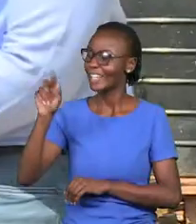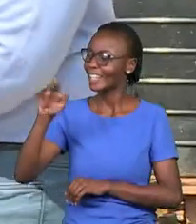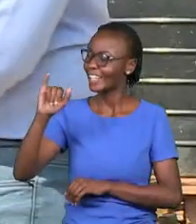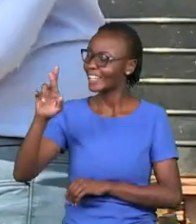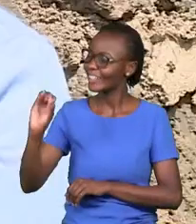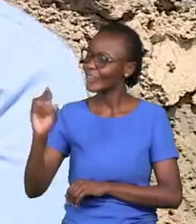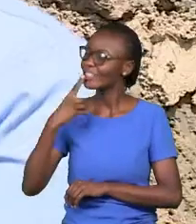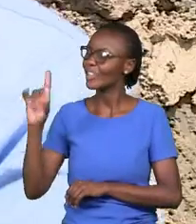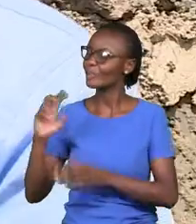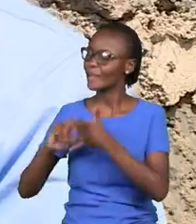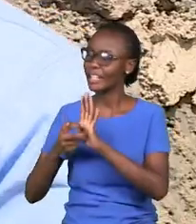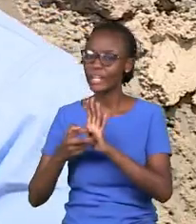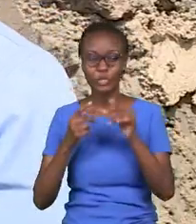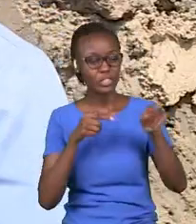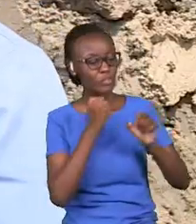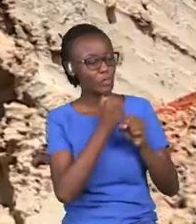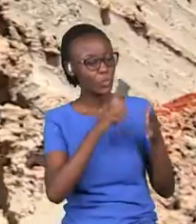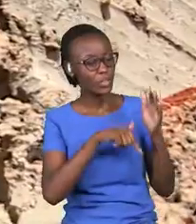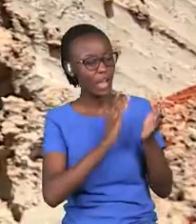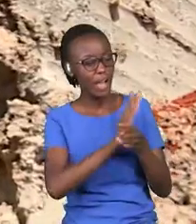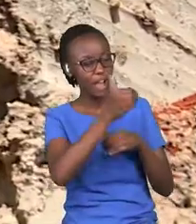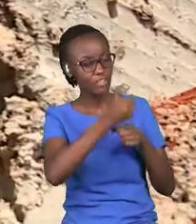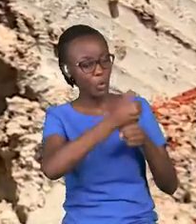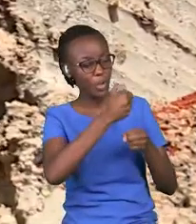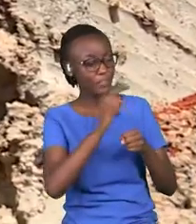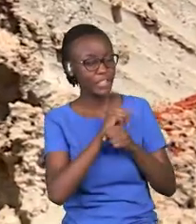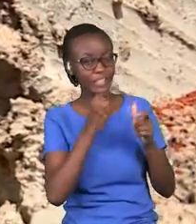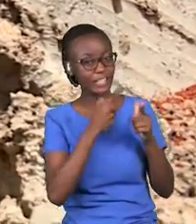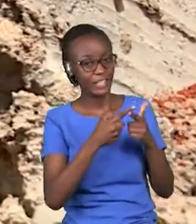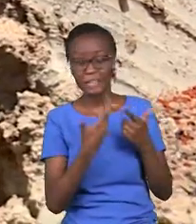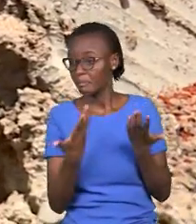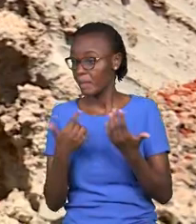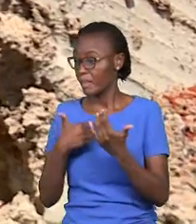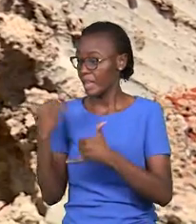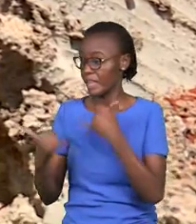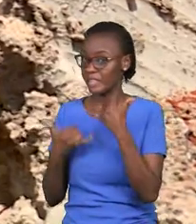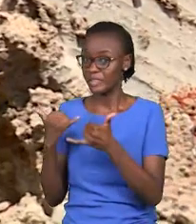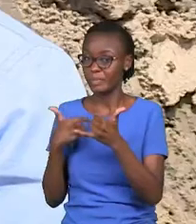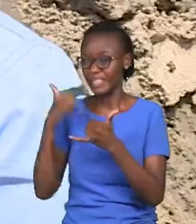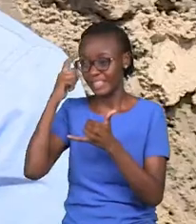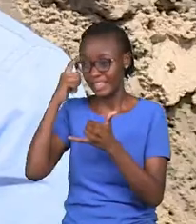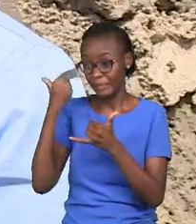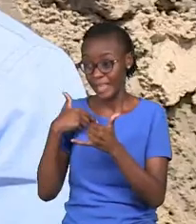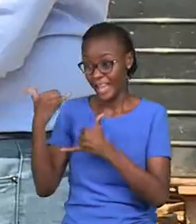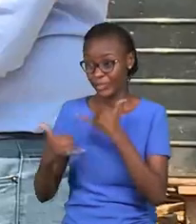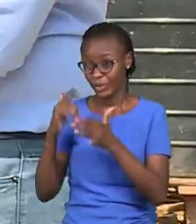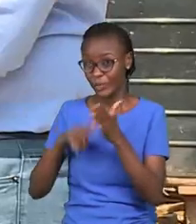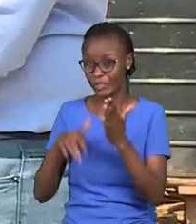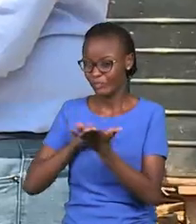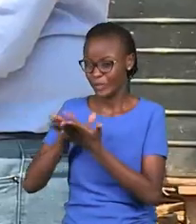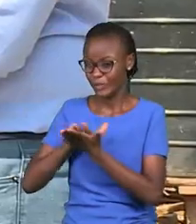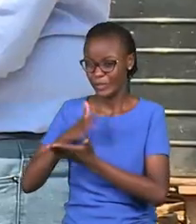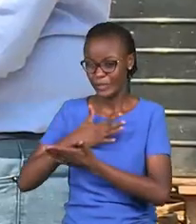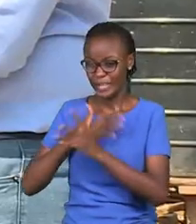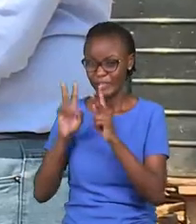old. What do you do beyond office? I think one of the things that I really enjoy, it's actually, people think that it's an addiction, but for me it's actually a passion which keeps